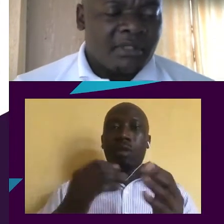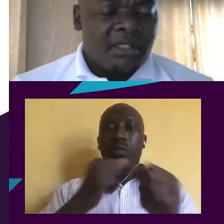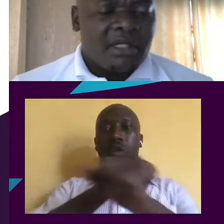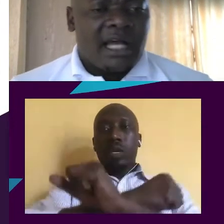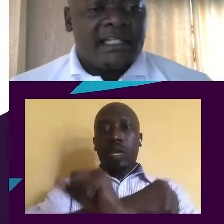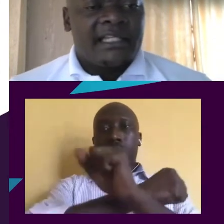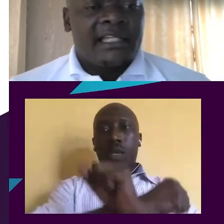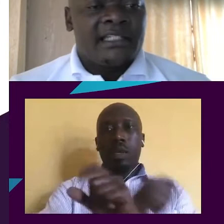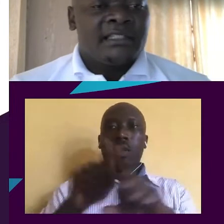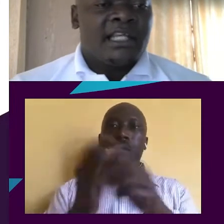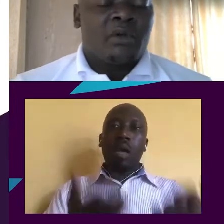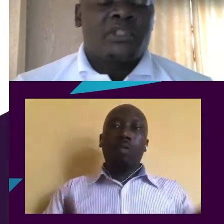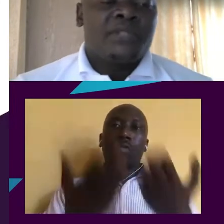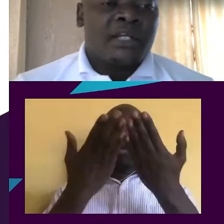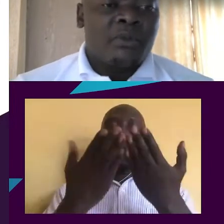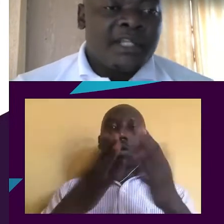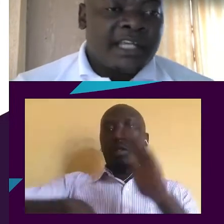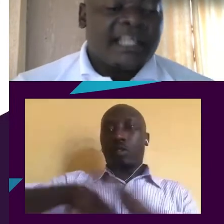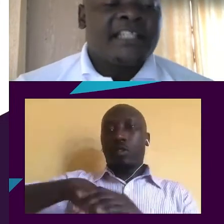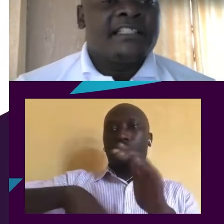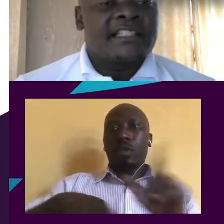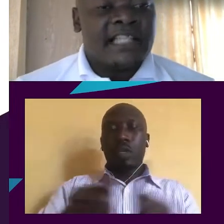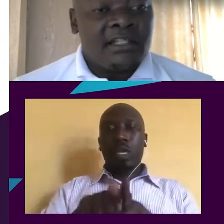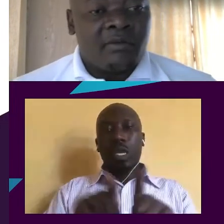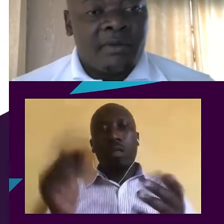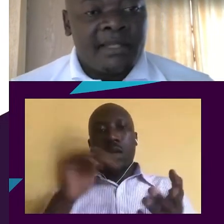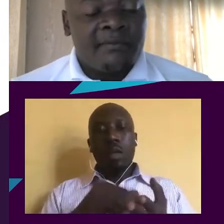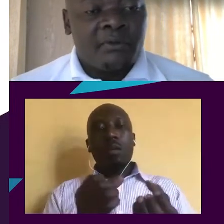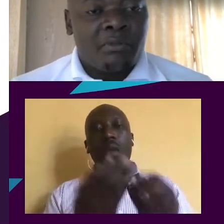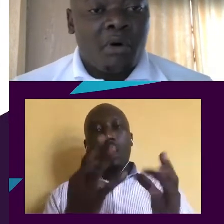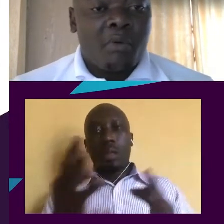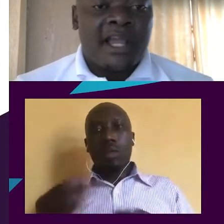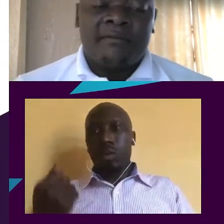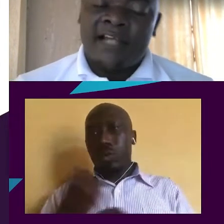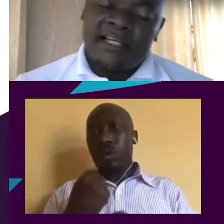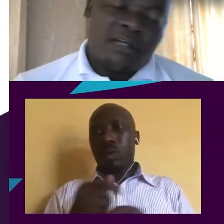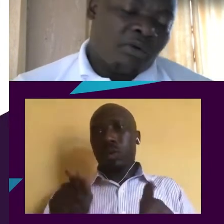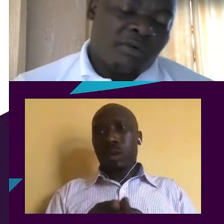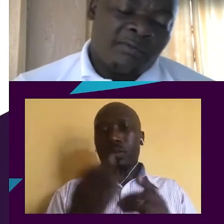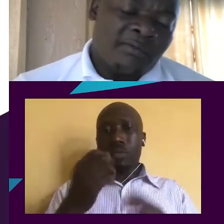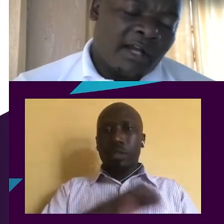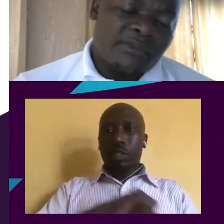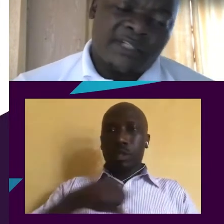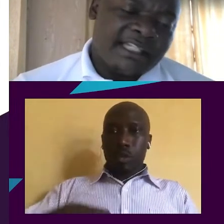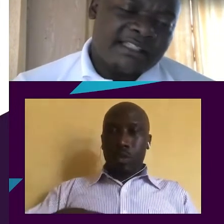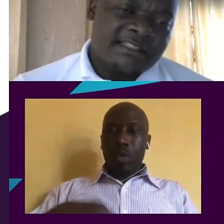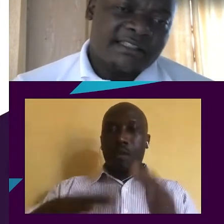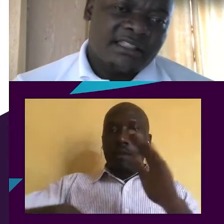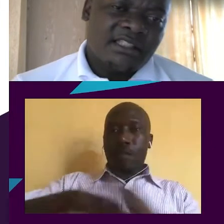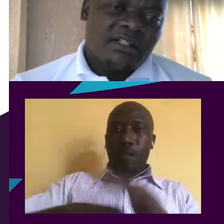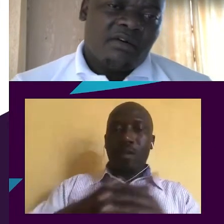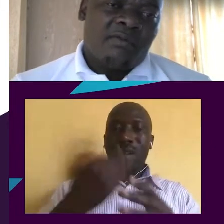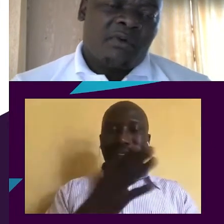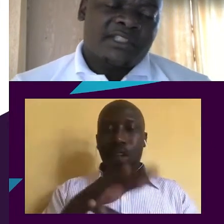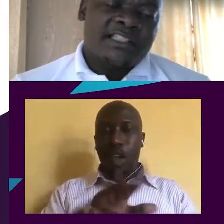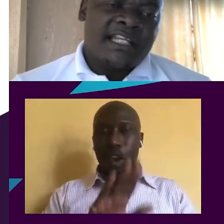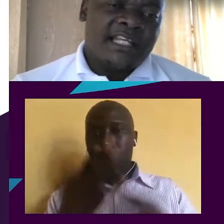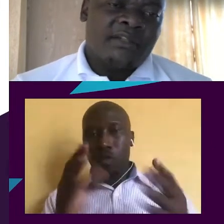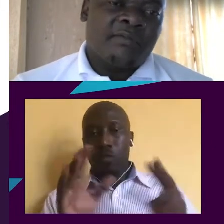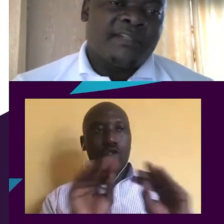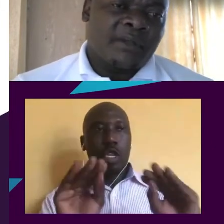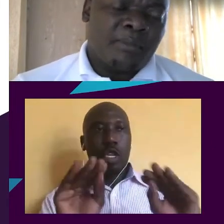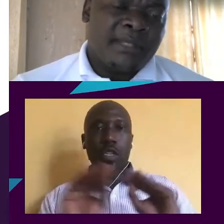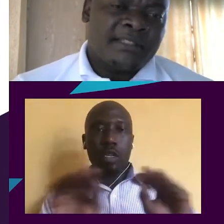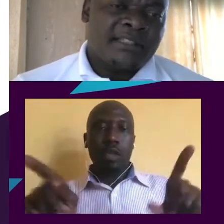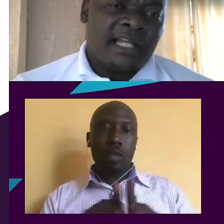the game. And again, a lot we are doing again in the side of women football. We have done a lot of trainings, of course, in